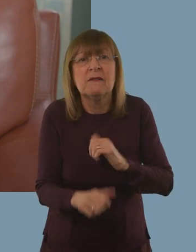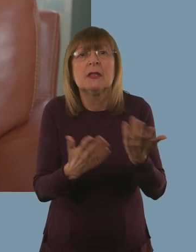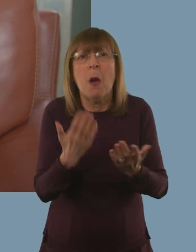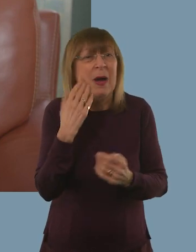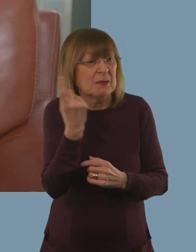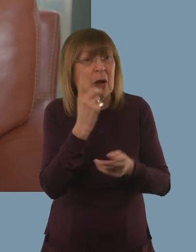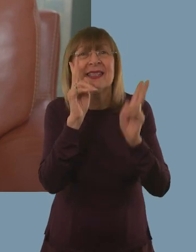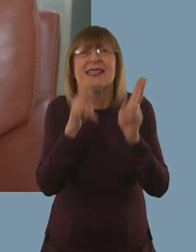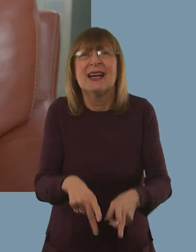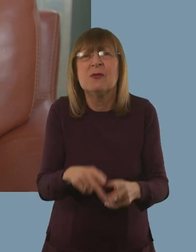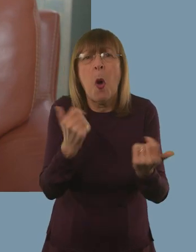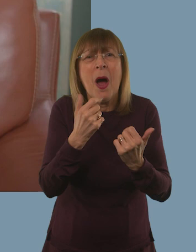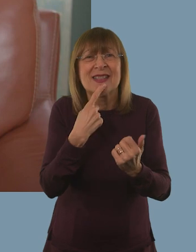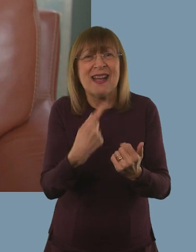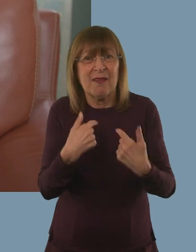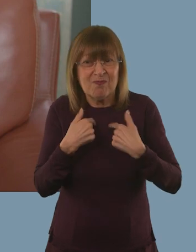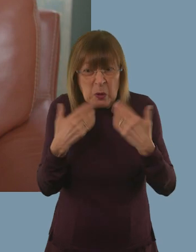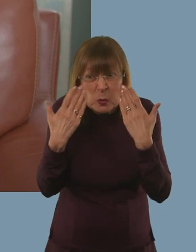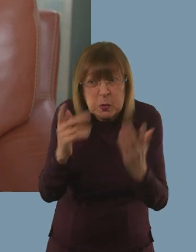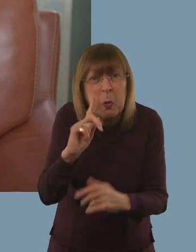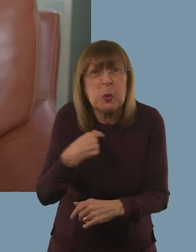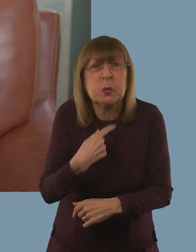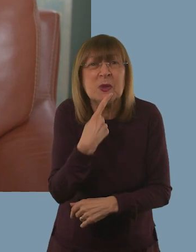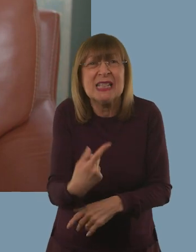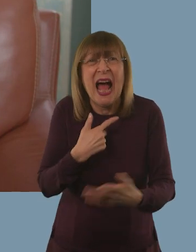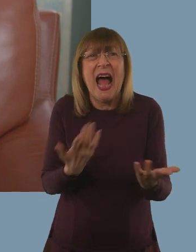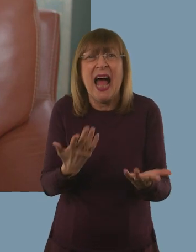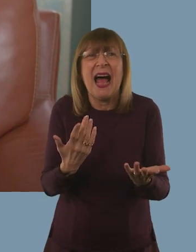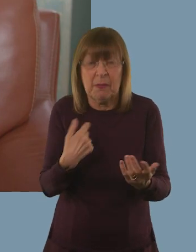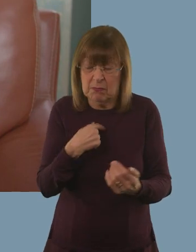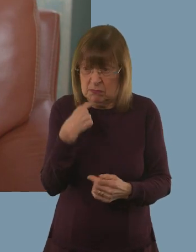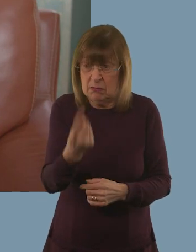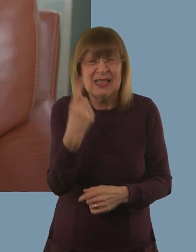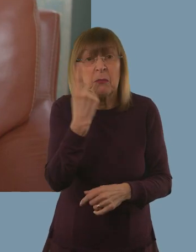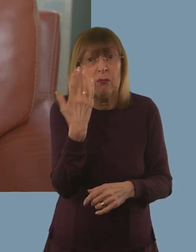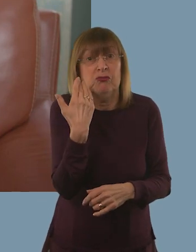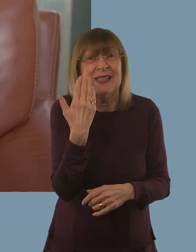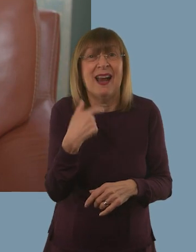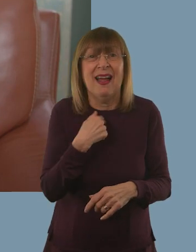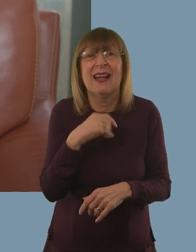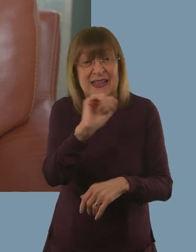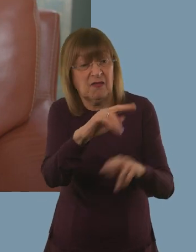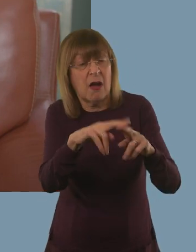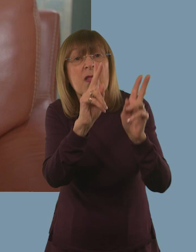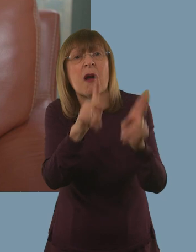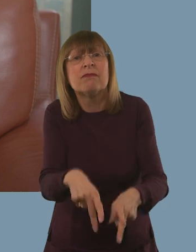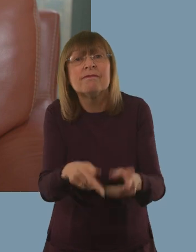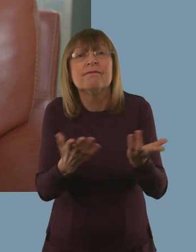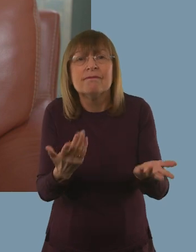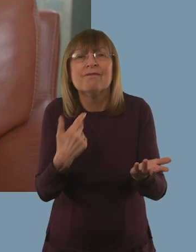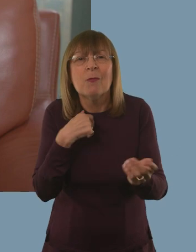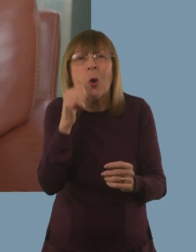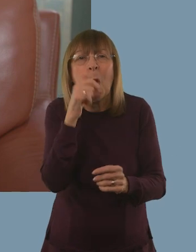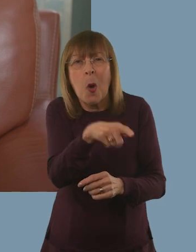the aftermath as well. When someone's died, it's okay to say, I don't know what to say. I said that to somebody recently, his father's passed away,